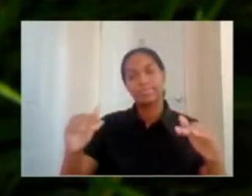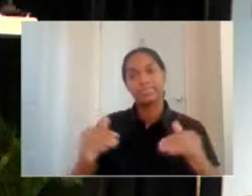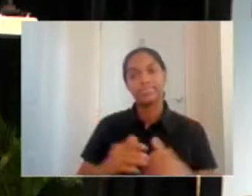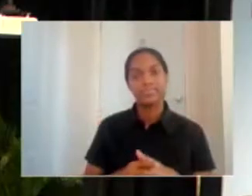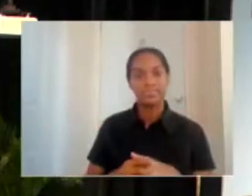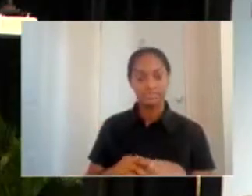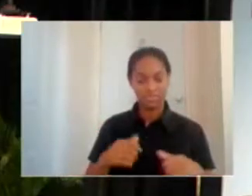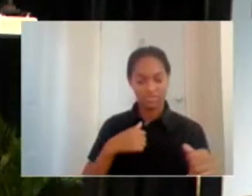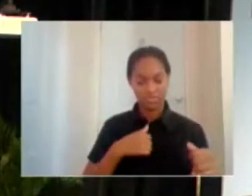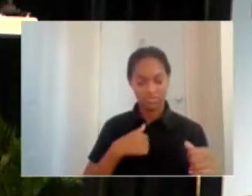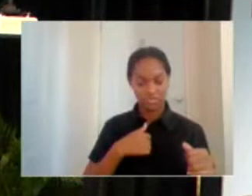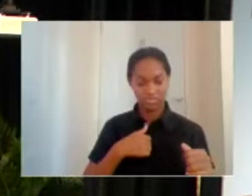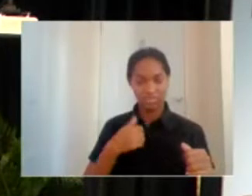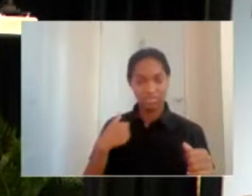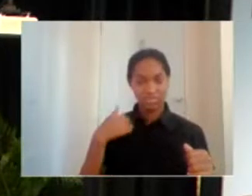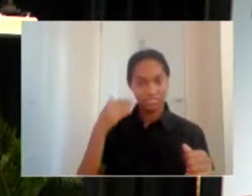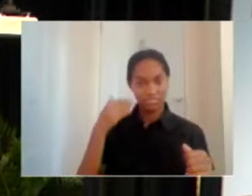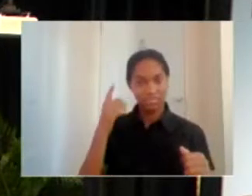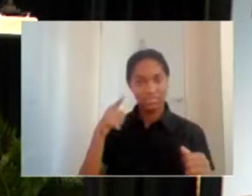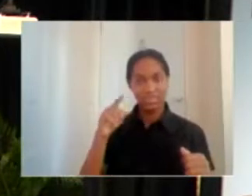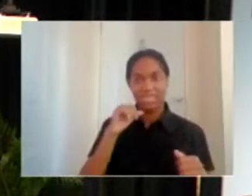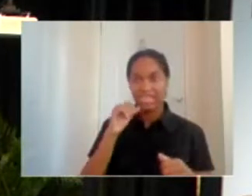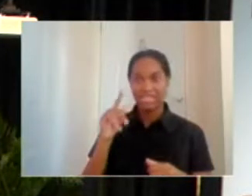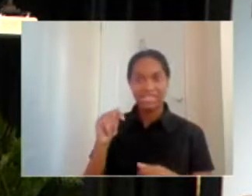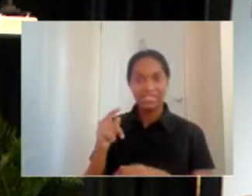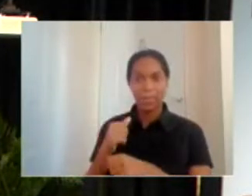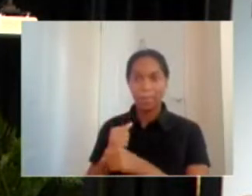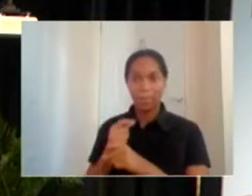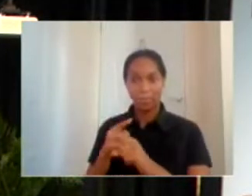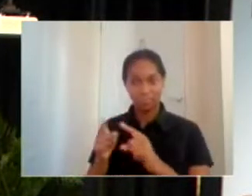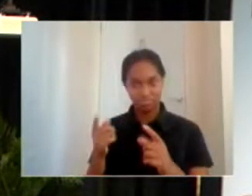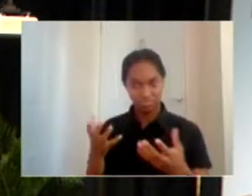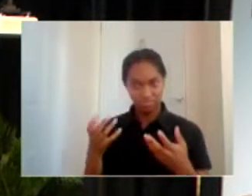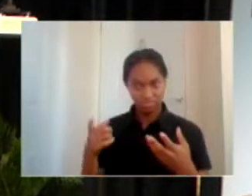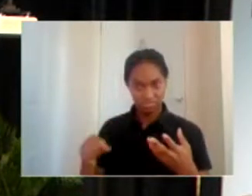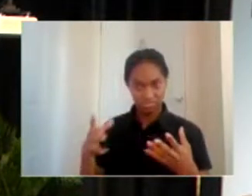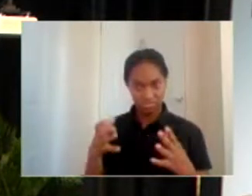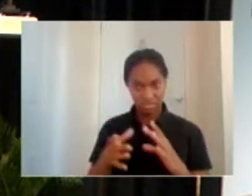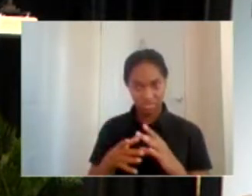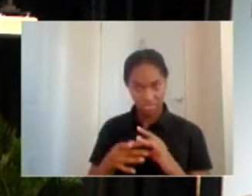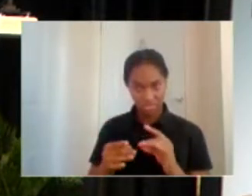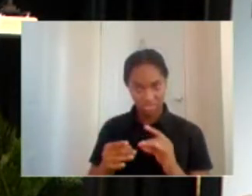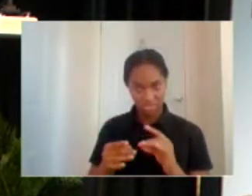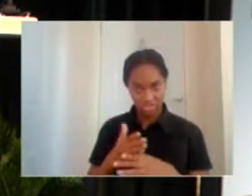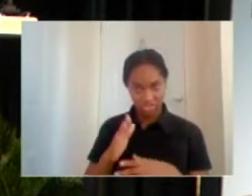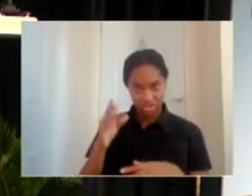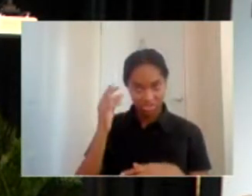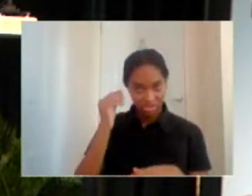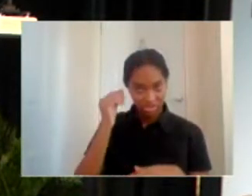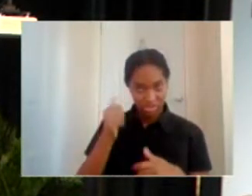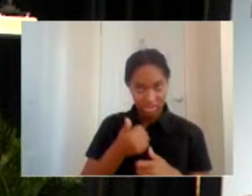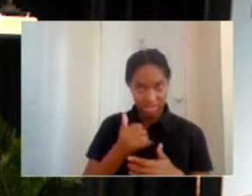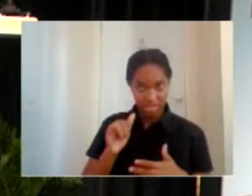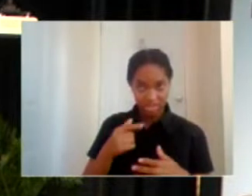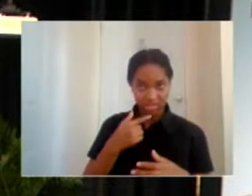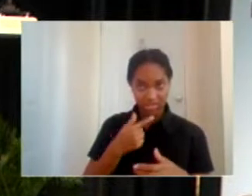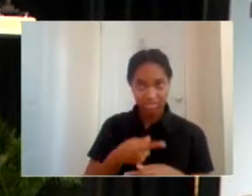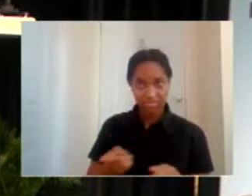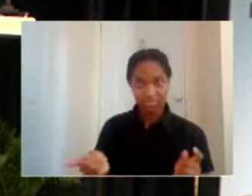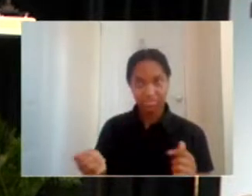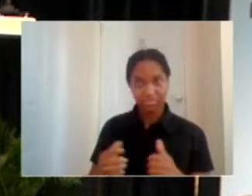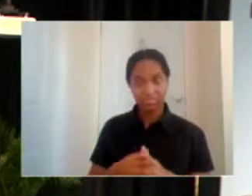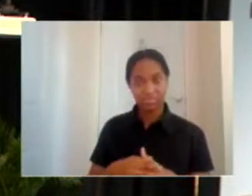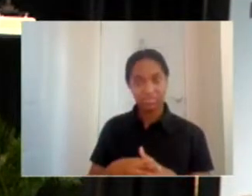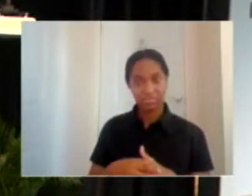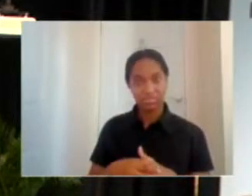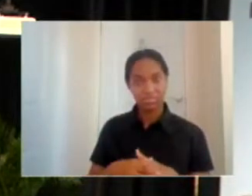Sandy, I know you guys are not TV manufacturers, but care to share your thoughts on any of what's been said so far regarding this? I mean,